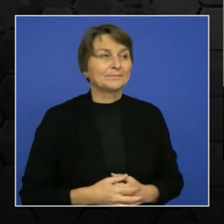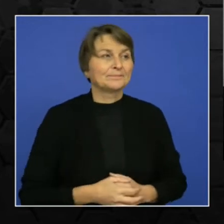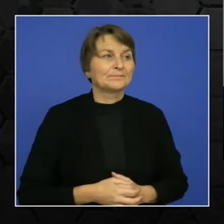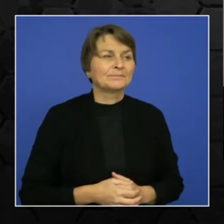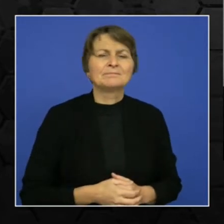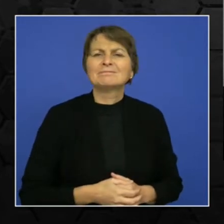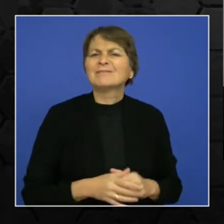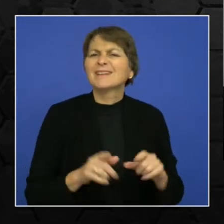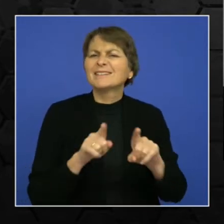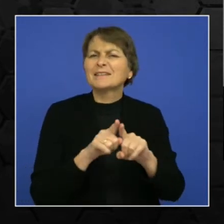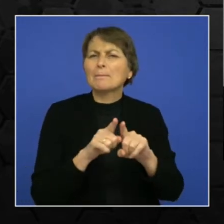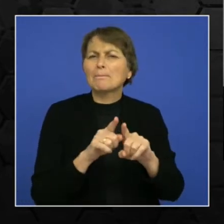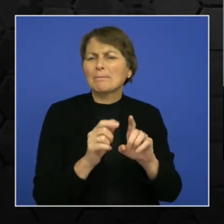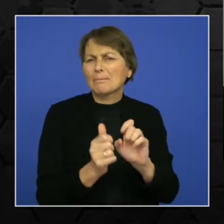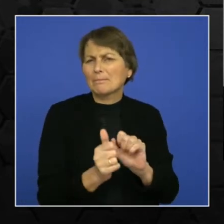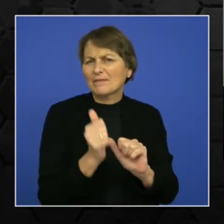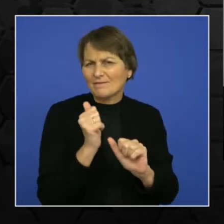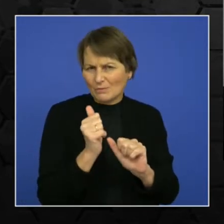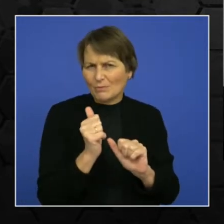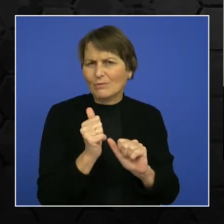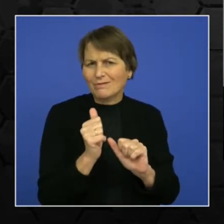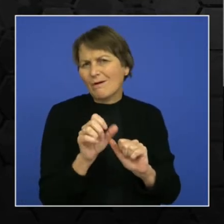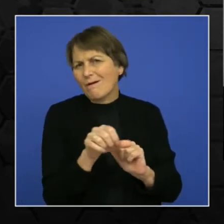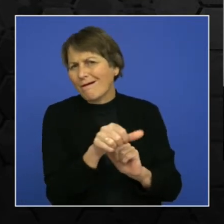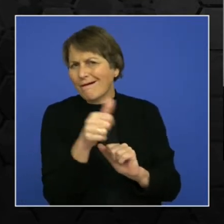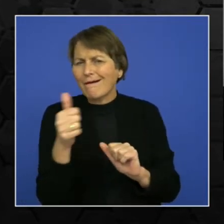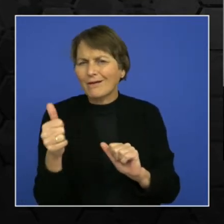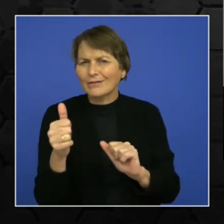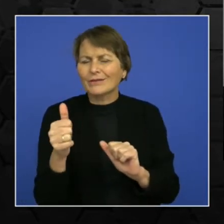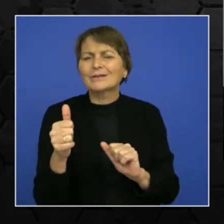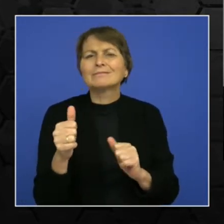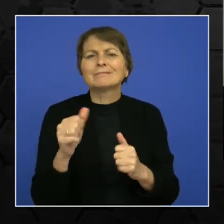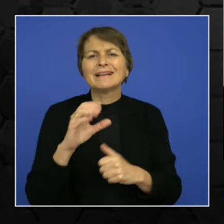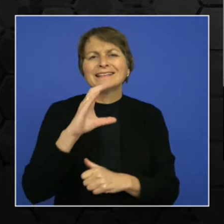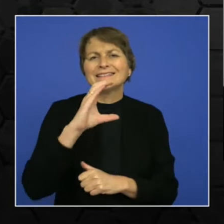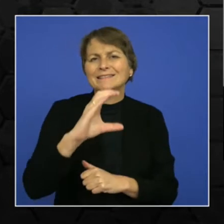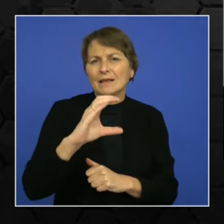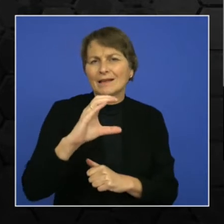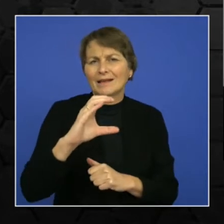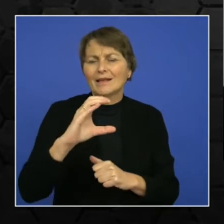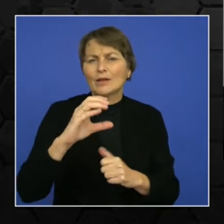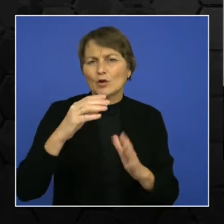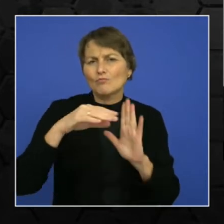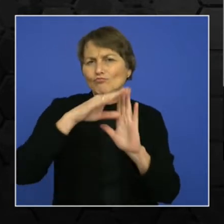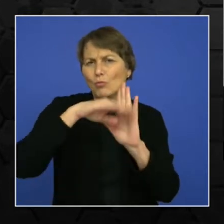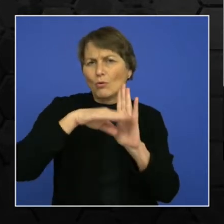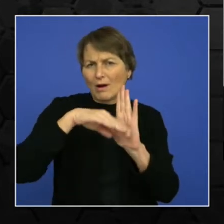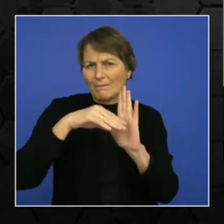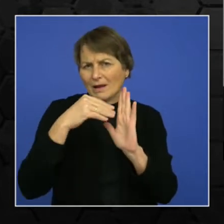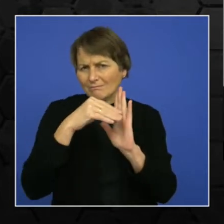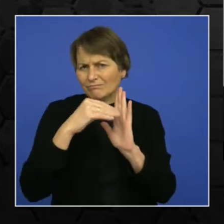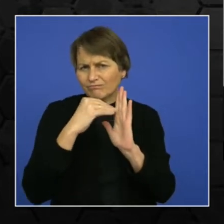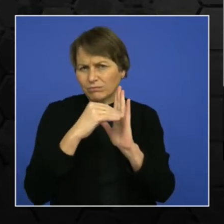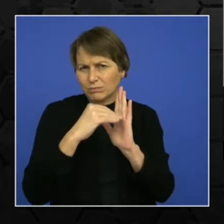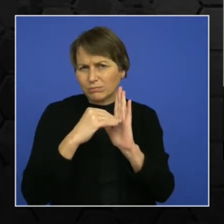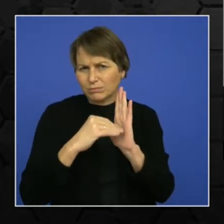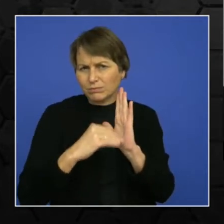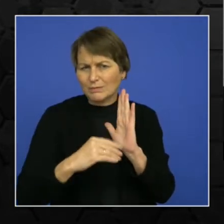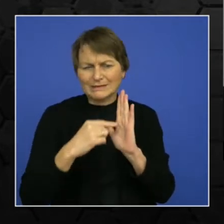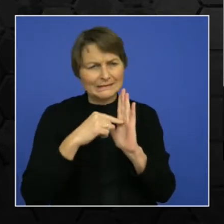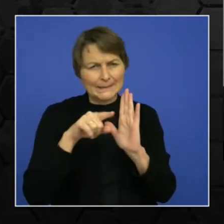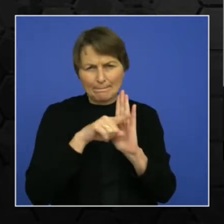case that we have in, like, let's say, C programming language. We have the switch case statement, and at the end there will be a default as